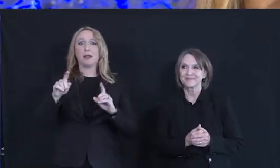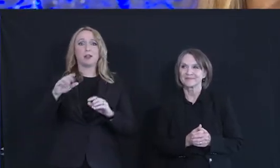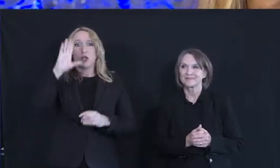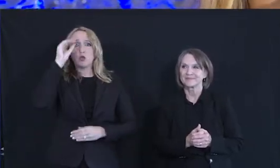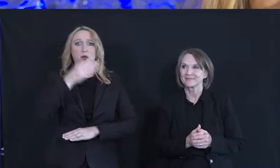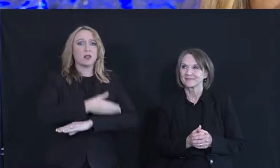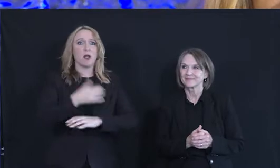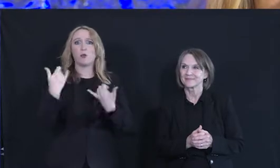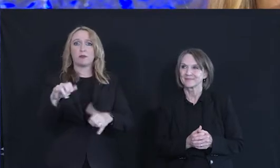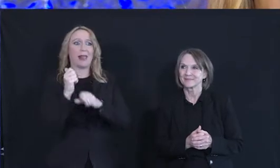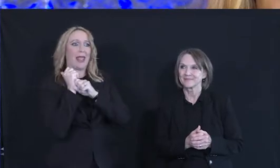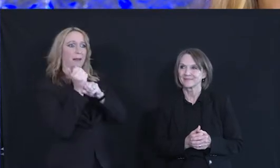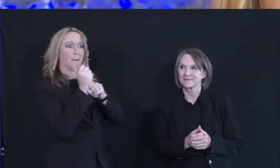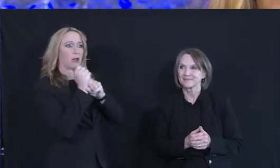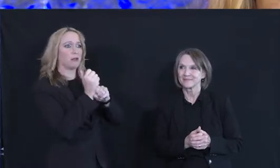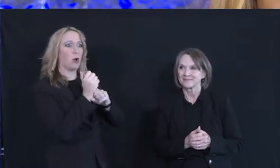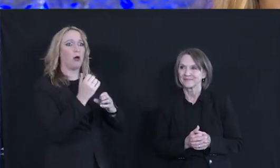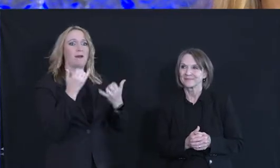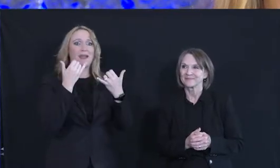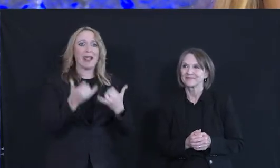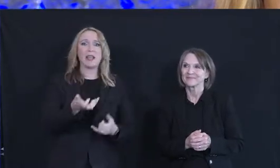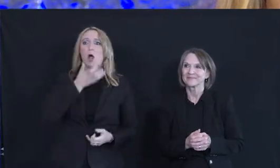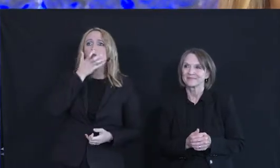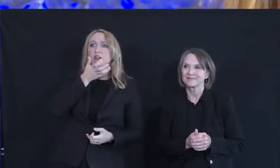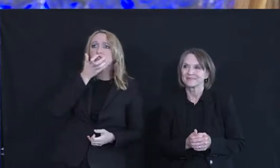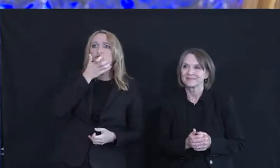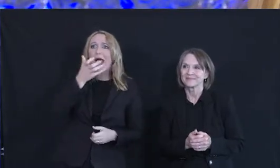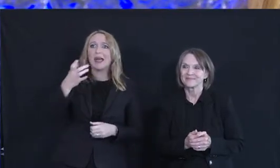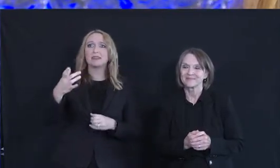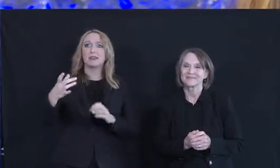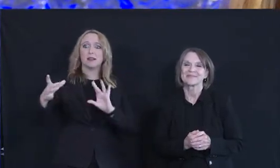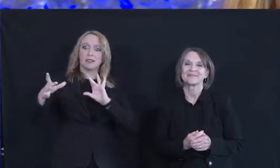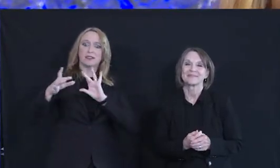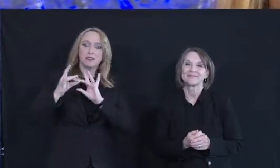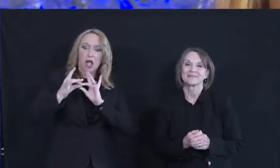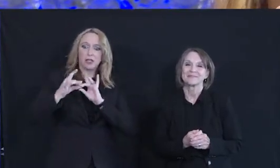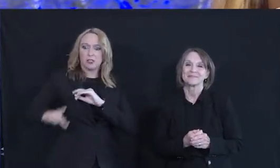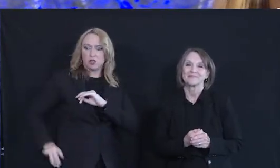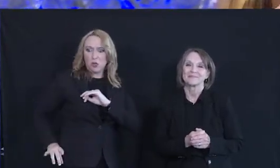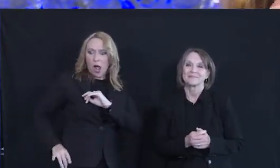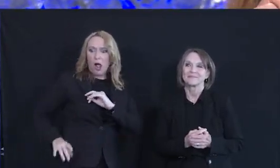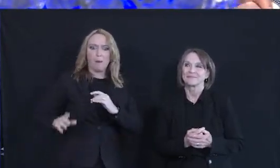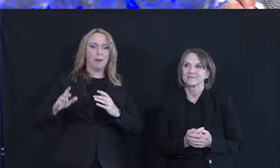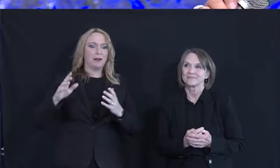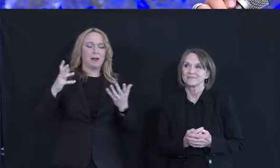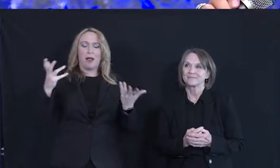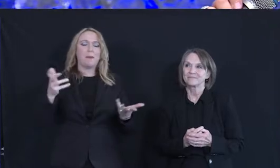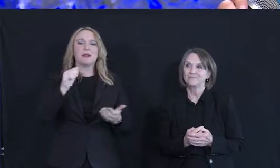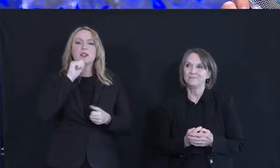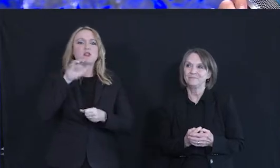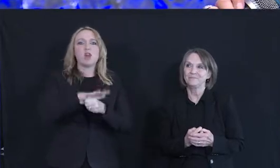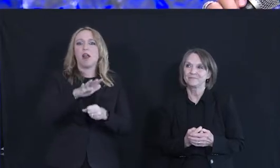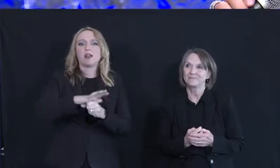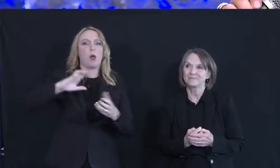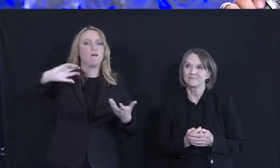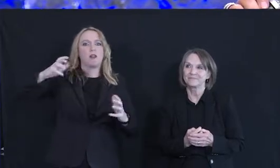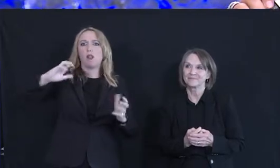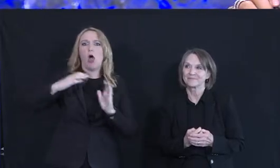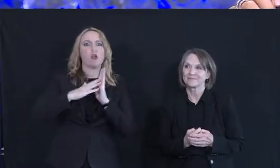it in the laundry and now everything has gum and grass on it my poor mom had to figure that one out for me there's not enough shout in the world for that to come